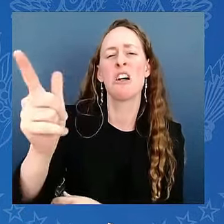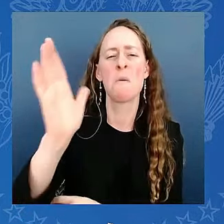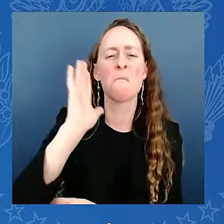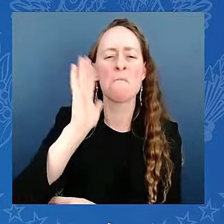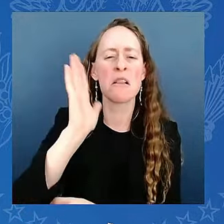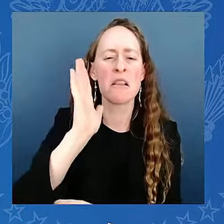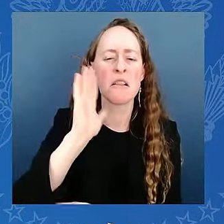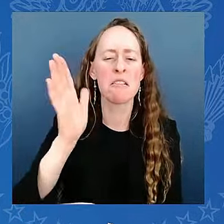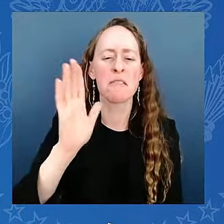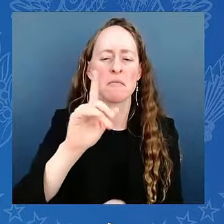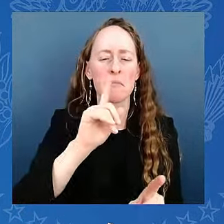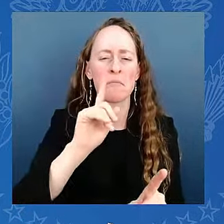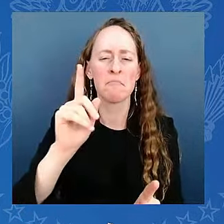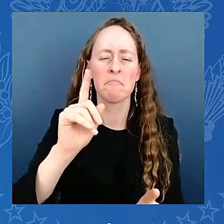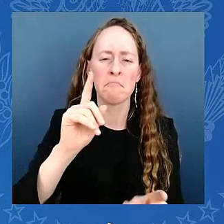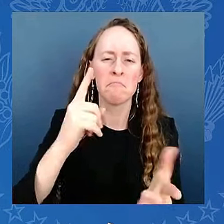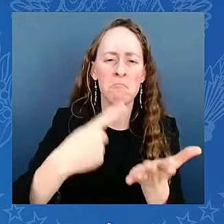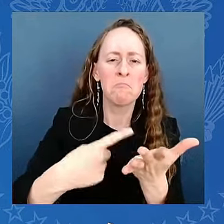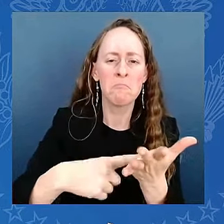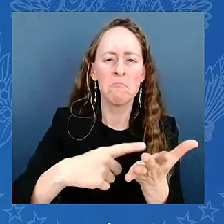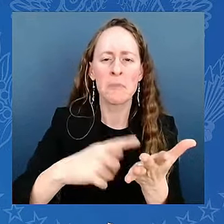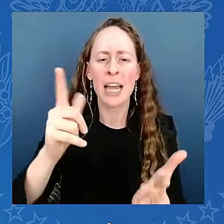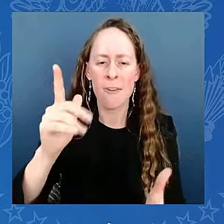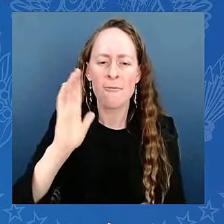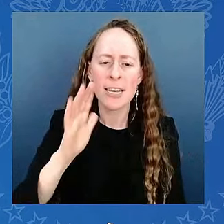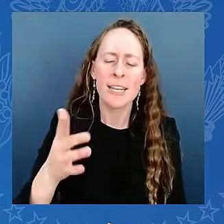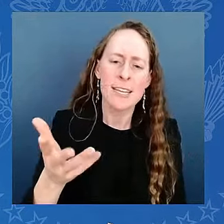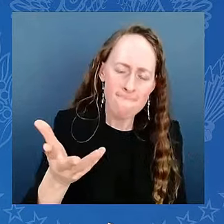I particularly own a great